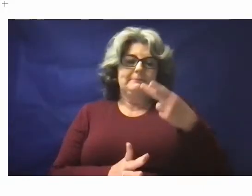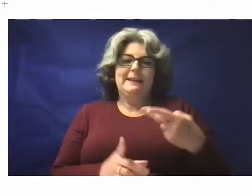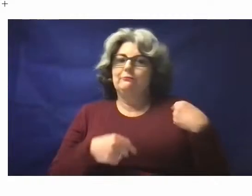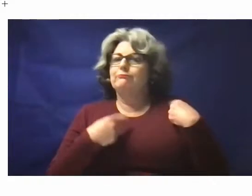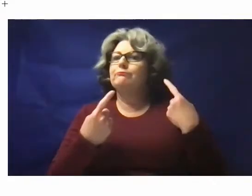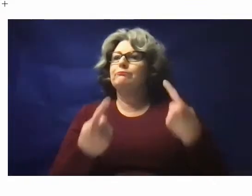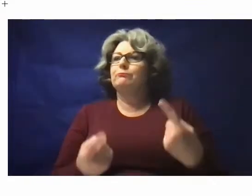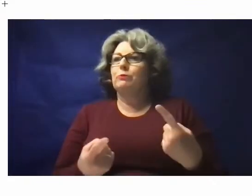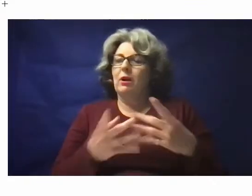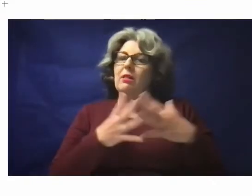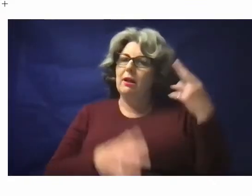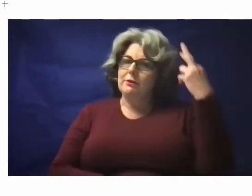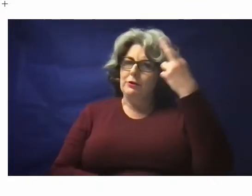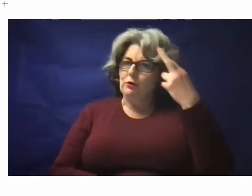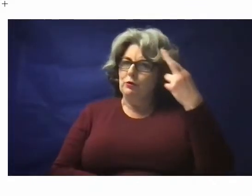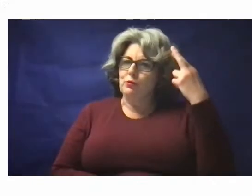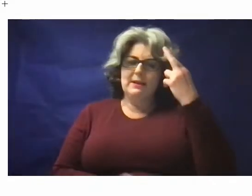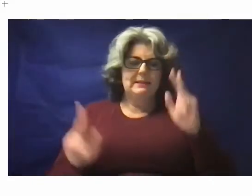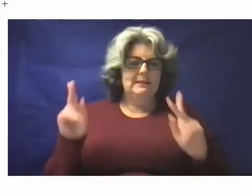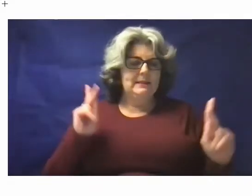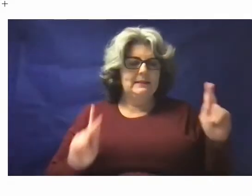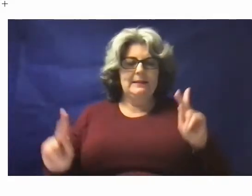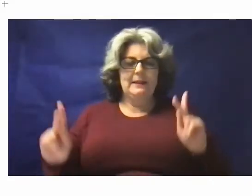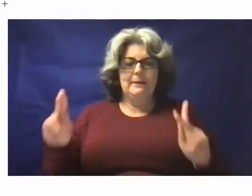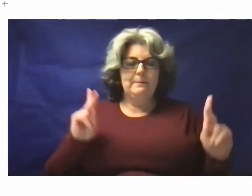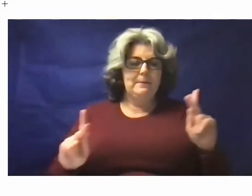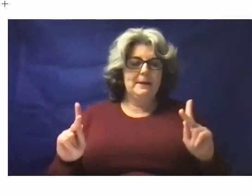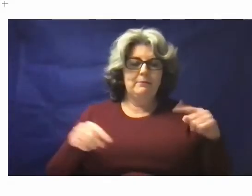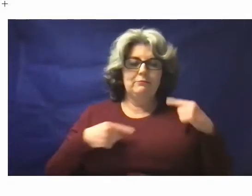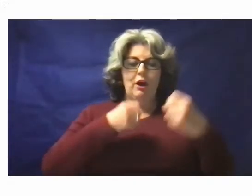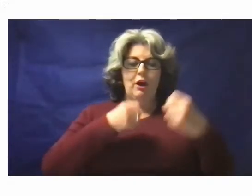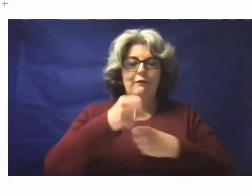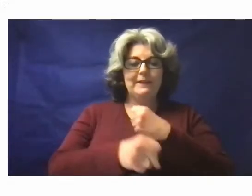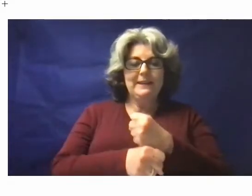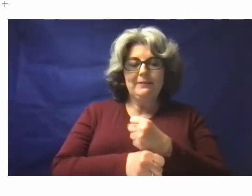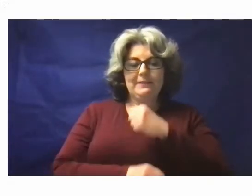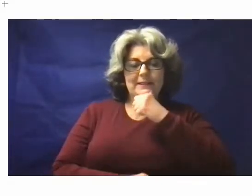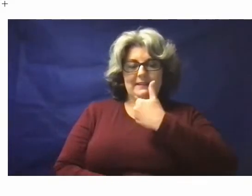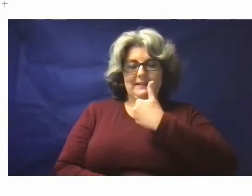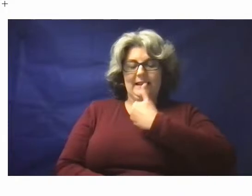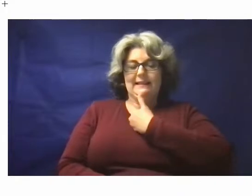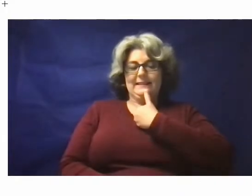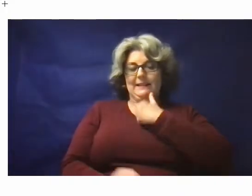of reasons why people over the years wouldn't self-identify. I know for myself,